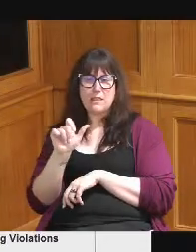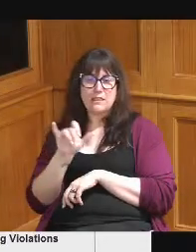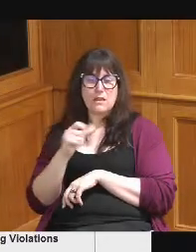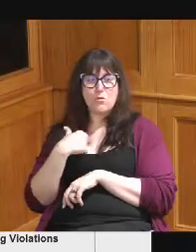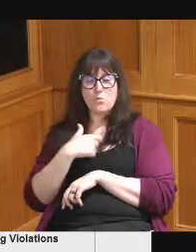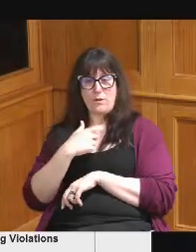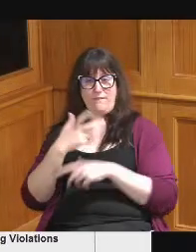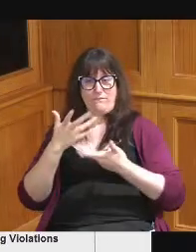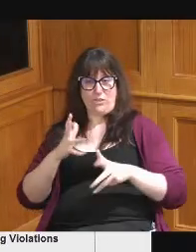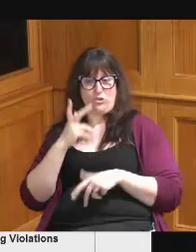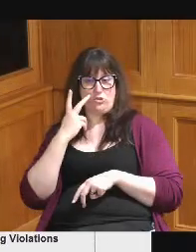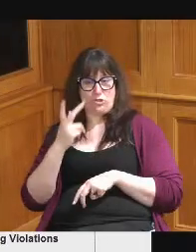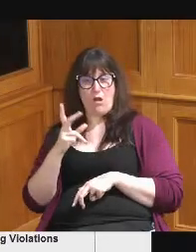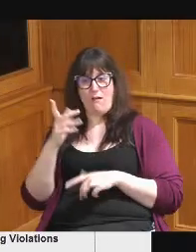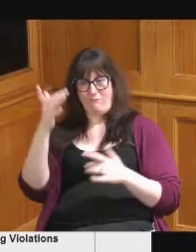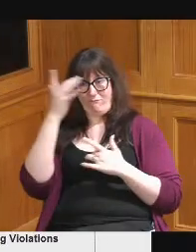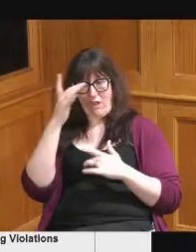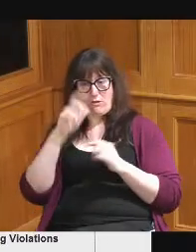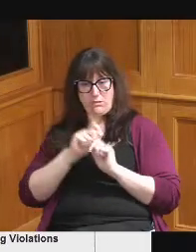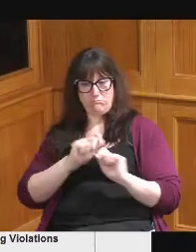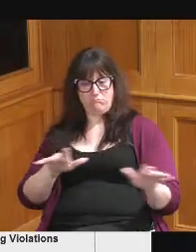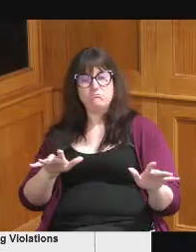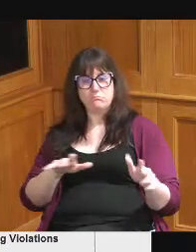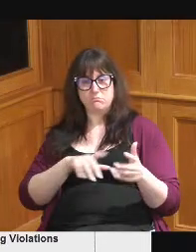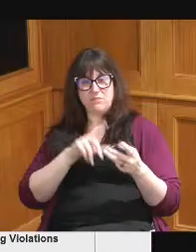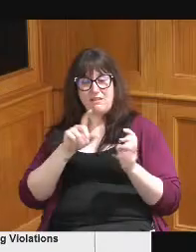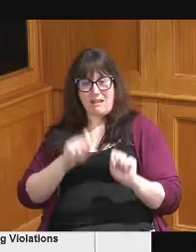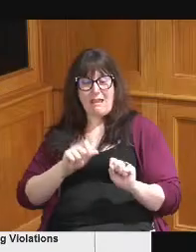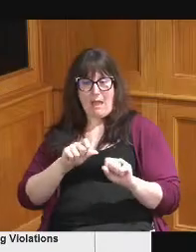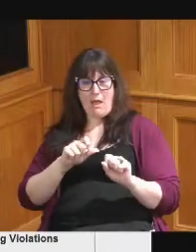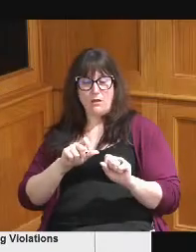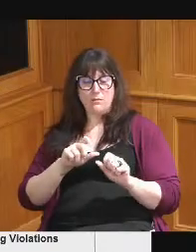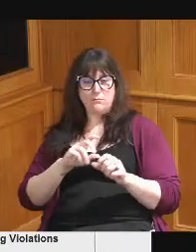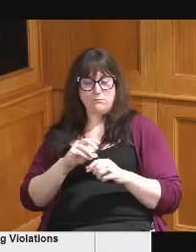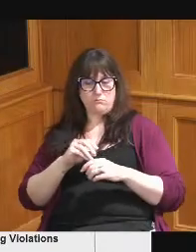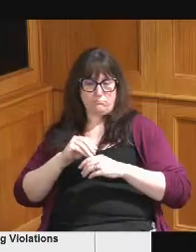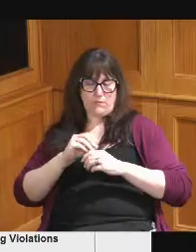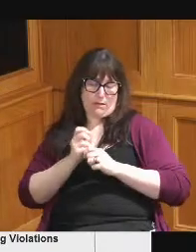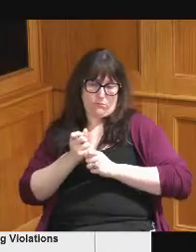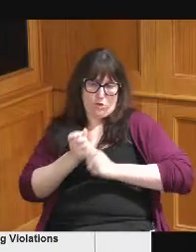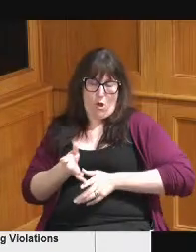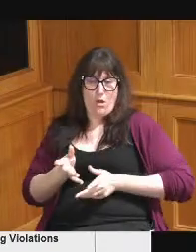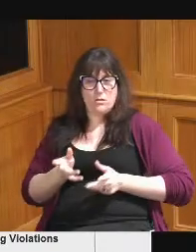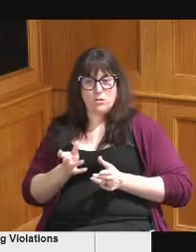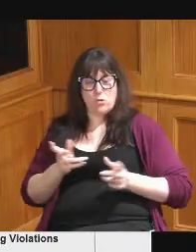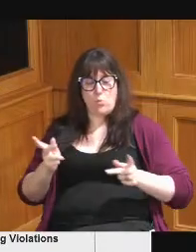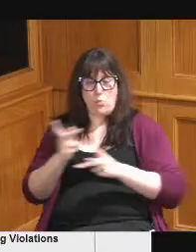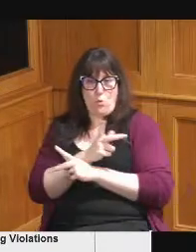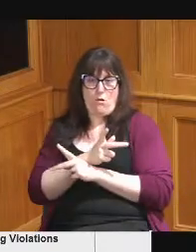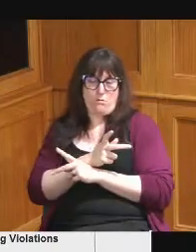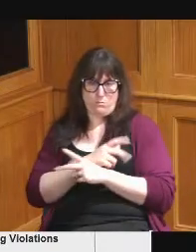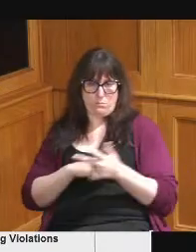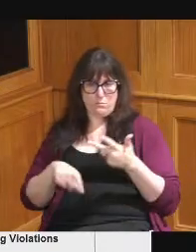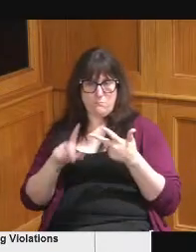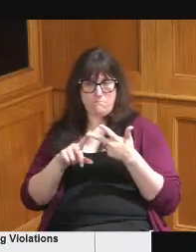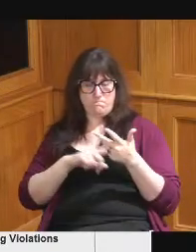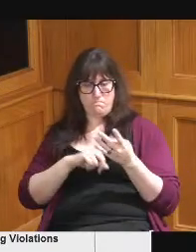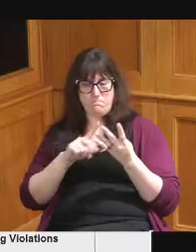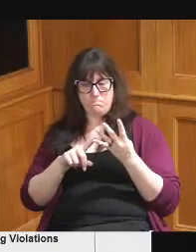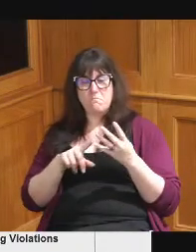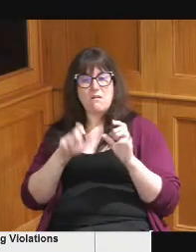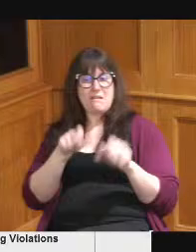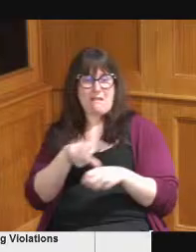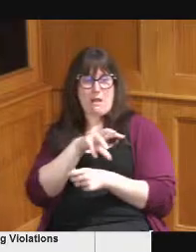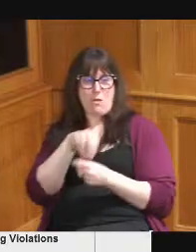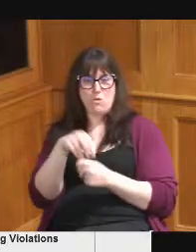circulating viruses that can provide, that can exacerbate asthma in patients. It could include other things too, like